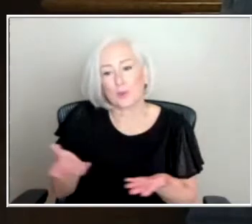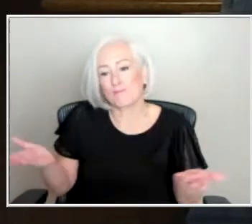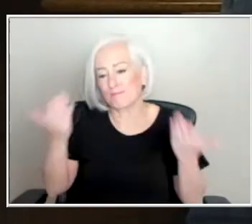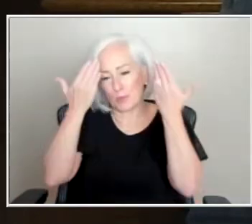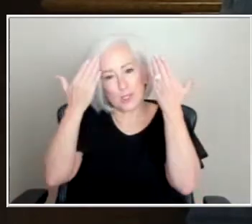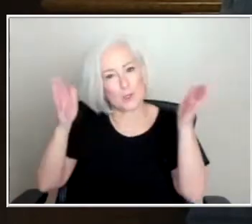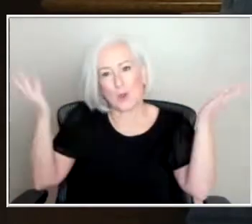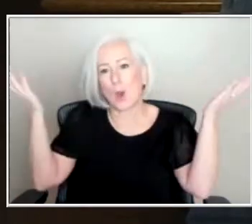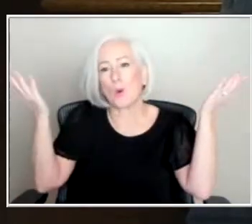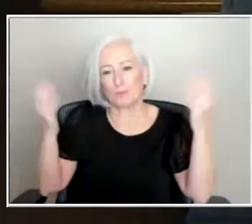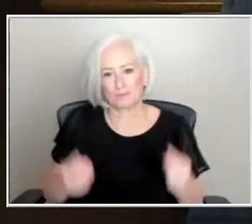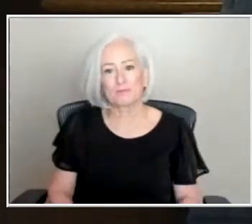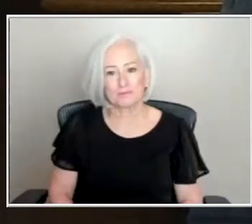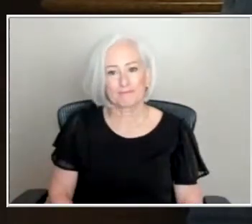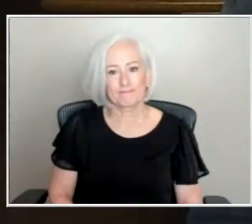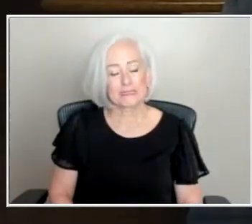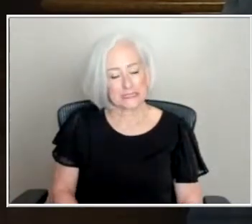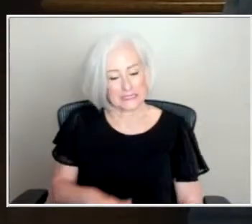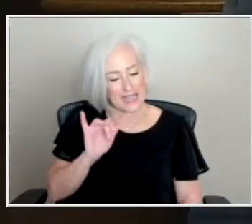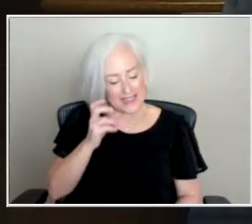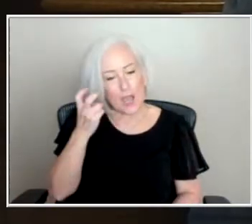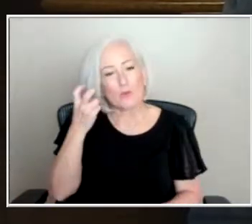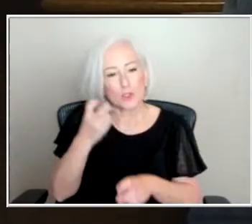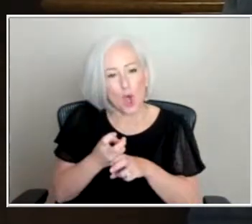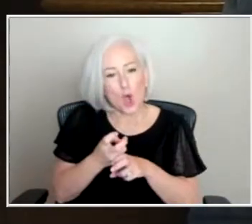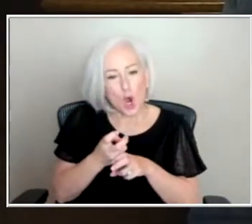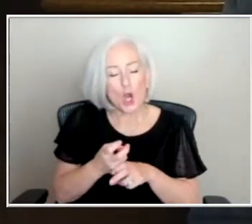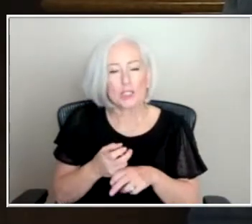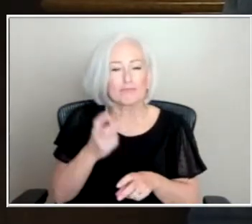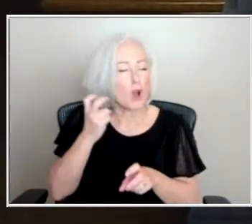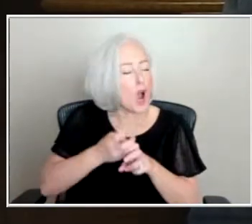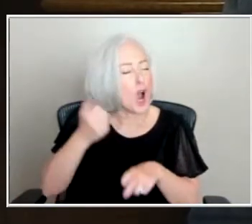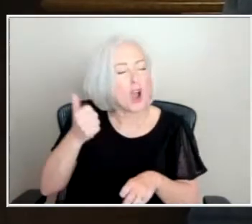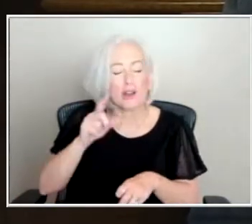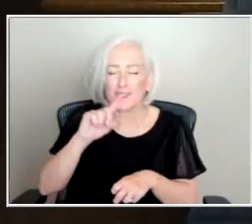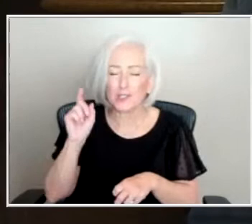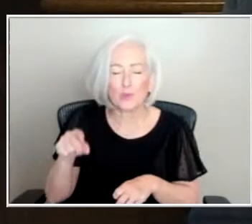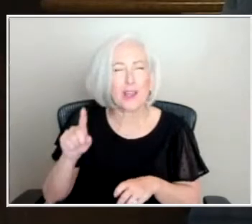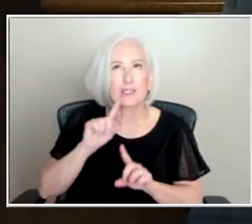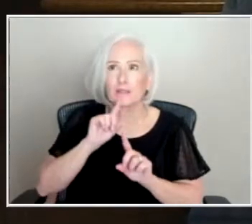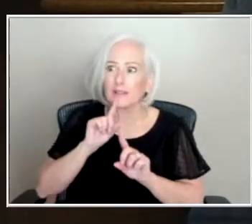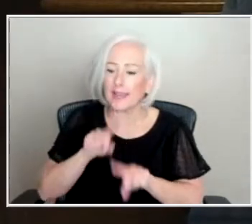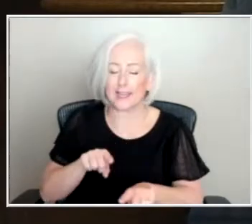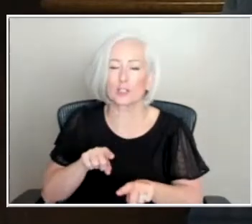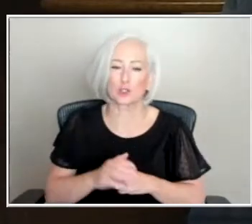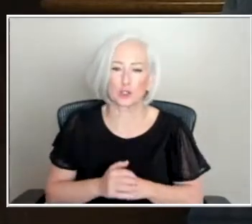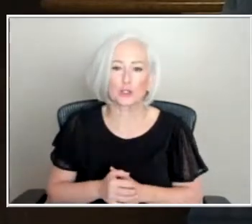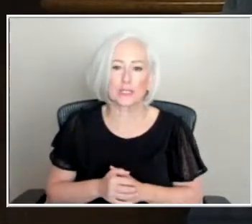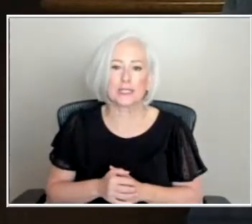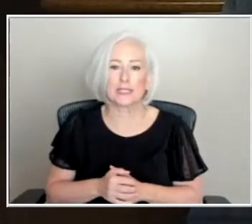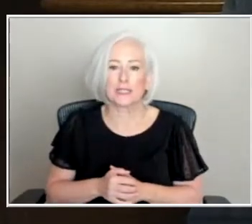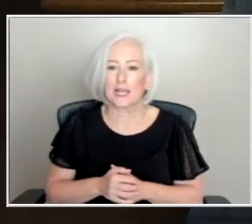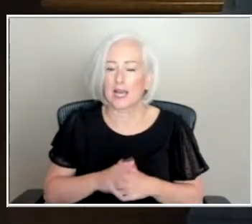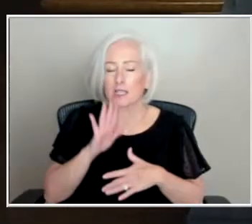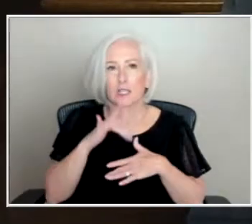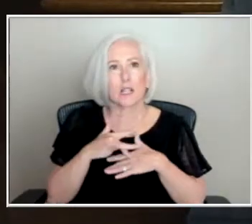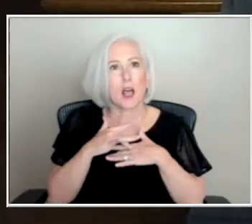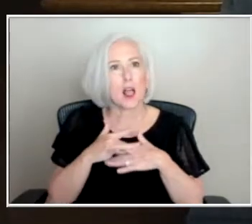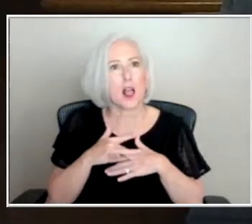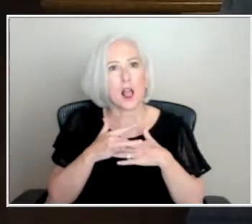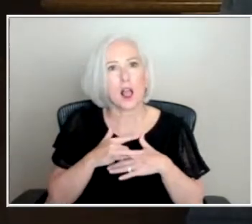didn't know. And it was very difficult. It was a question, probably the hardest question I've ever answered, and it was a question that haunted me for a long